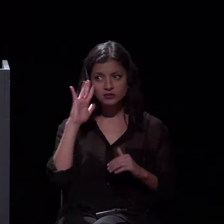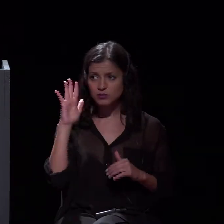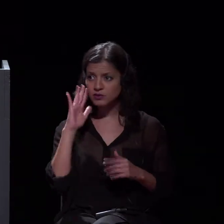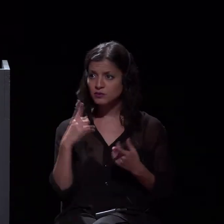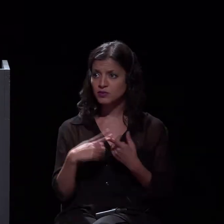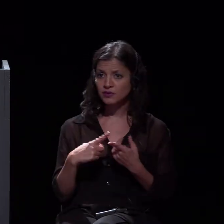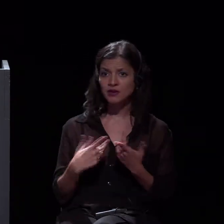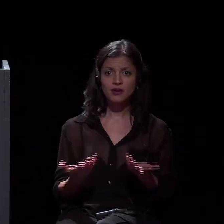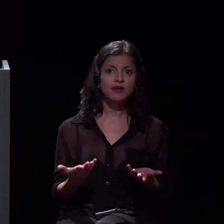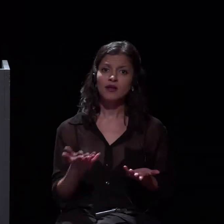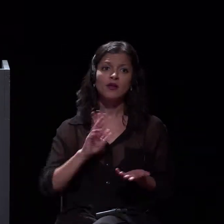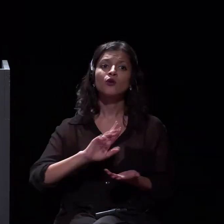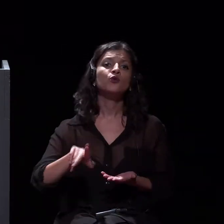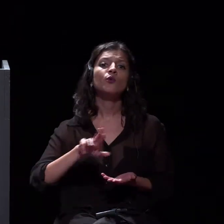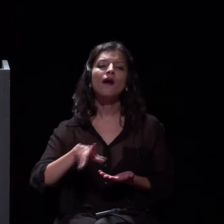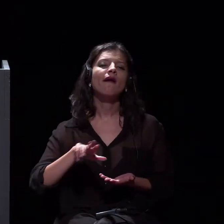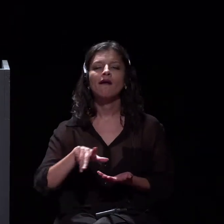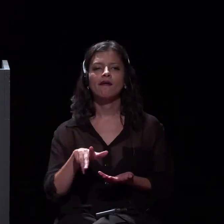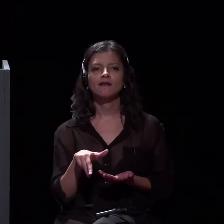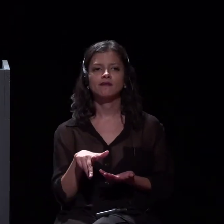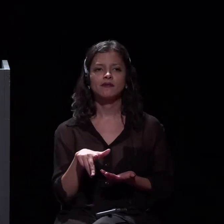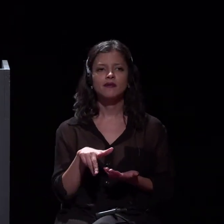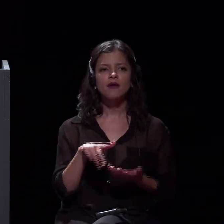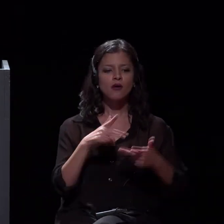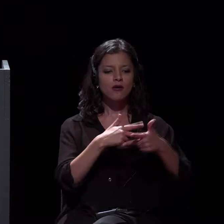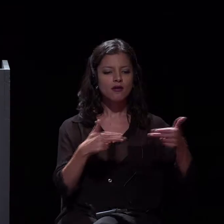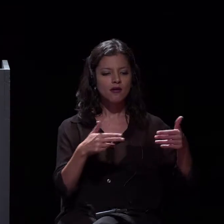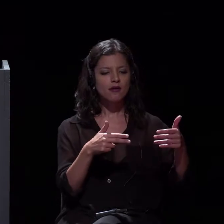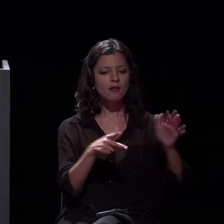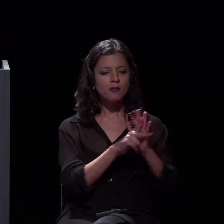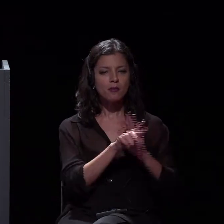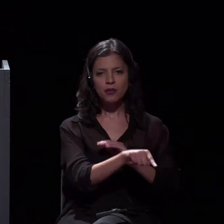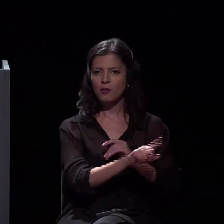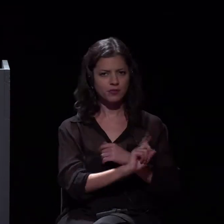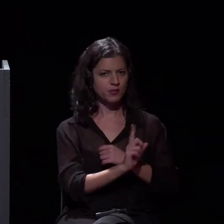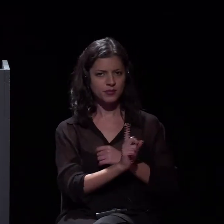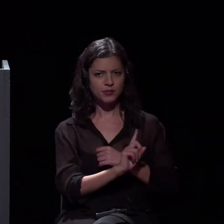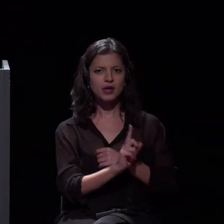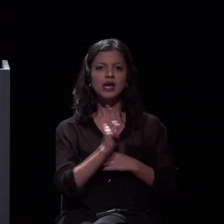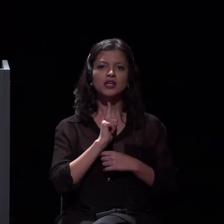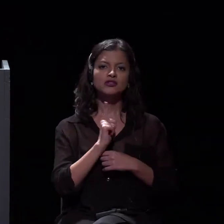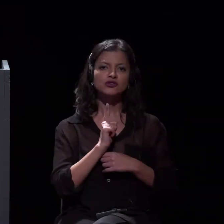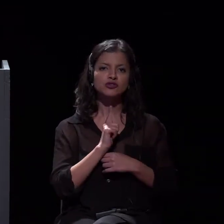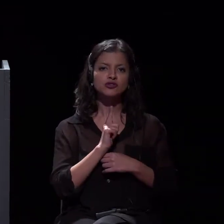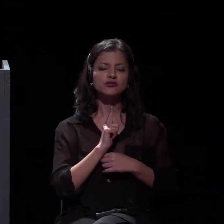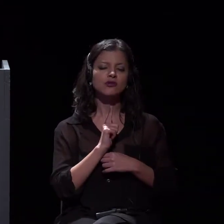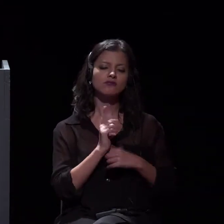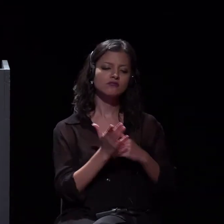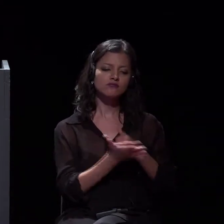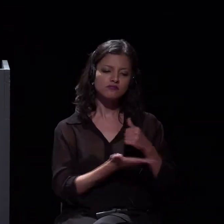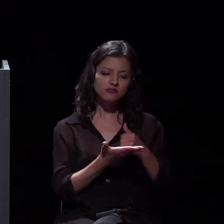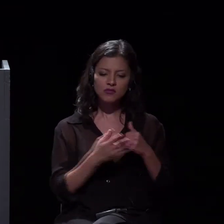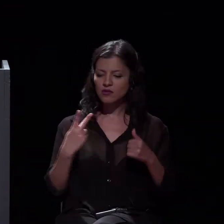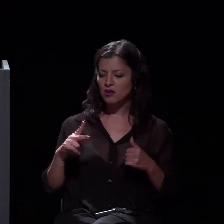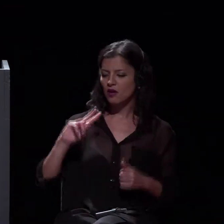under, I say, the scheme of what Oiticica had described as new objectivity